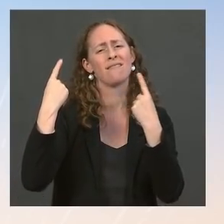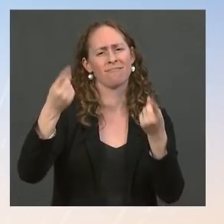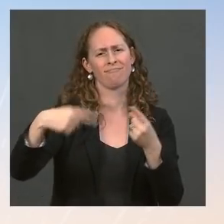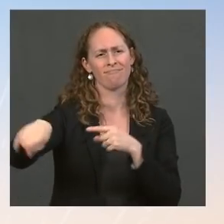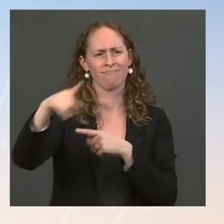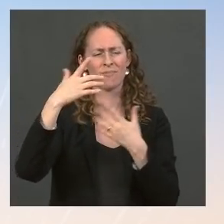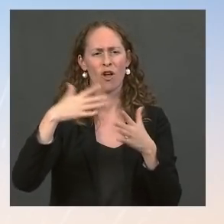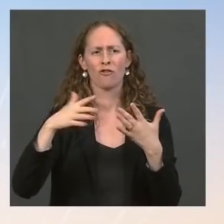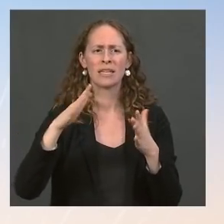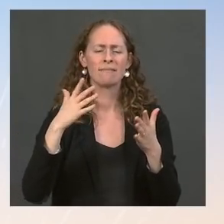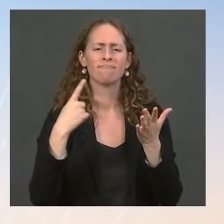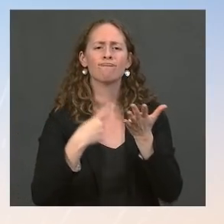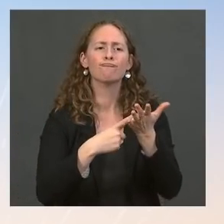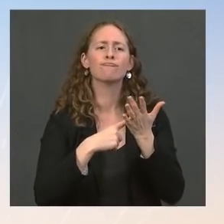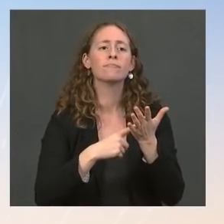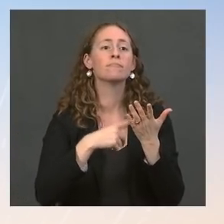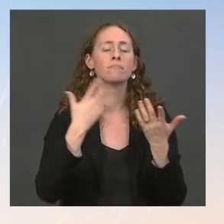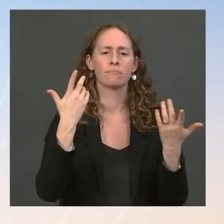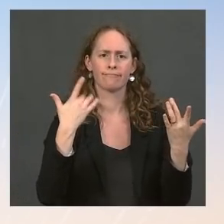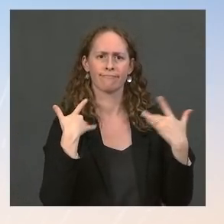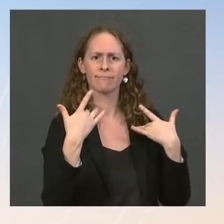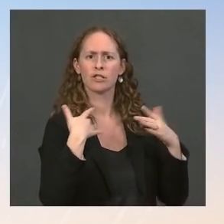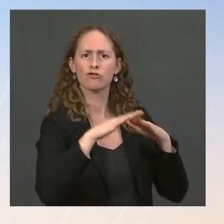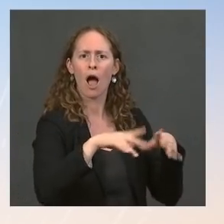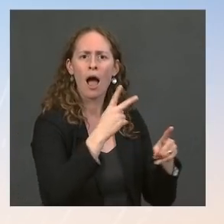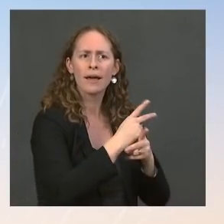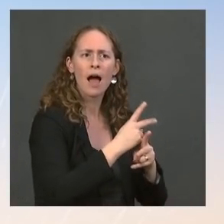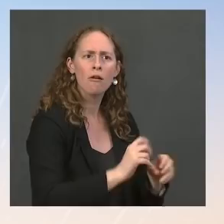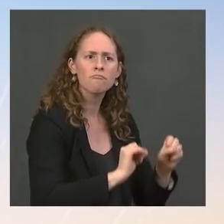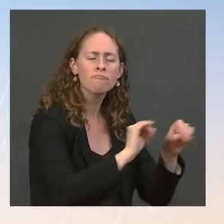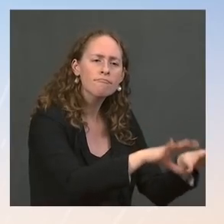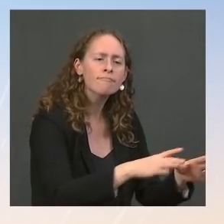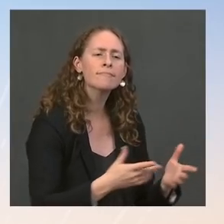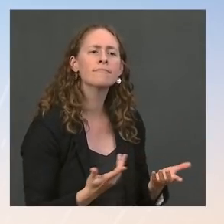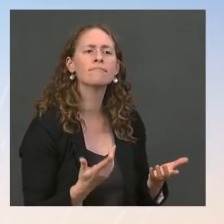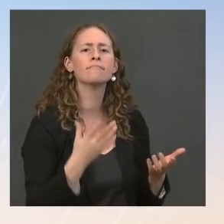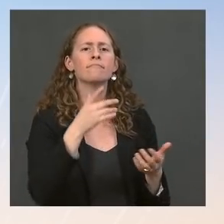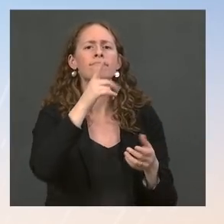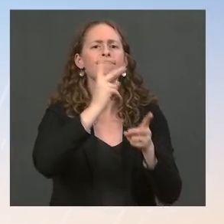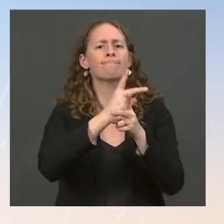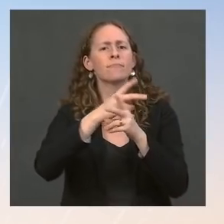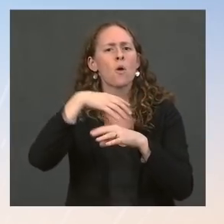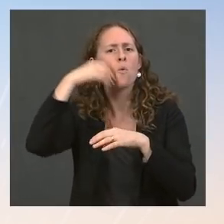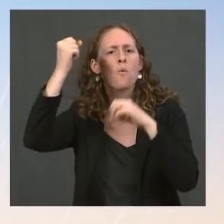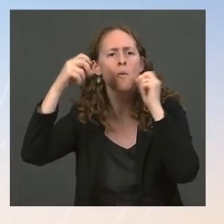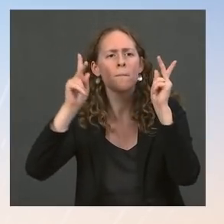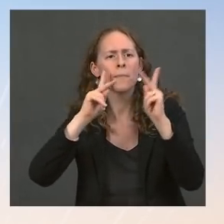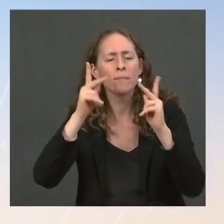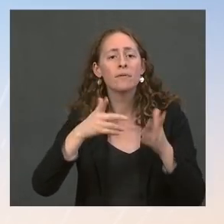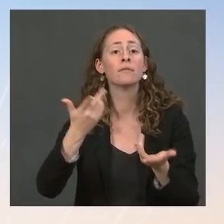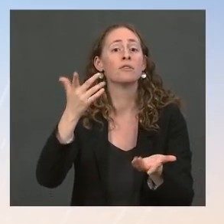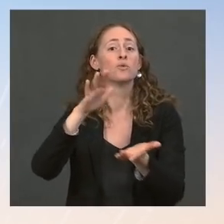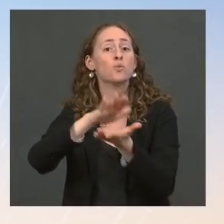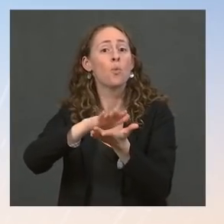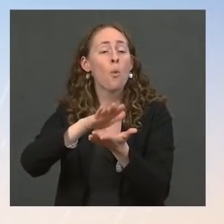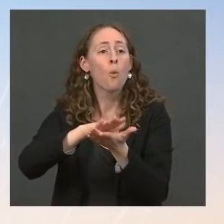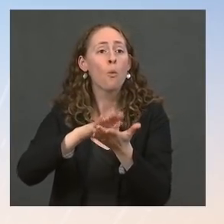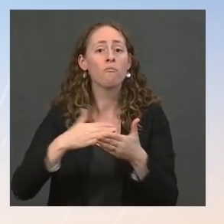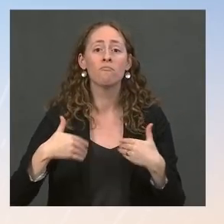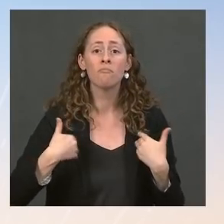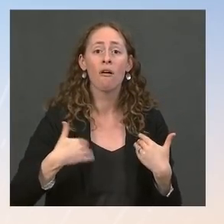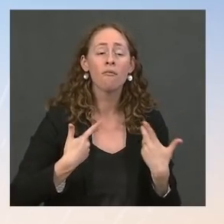addressing the cost of childcare, of elder care, of college, of preschool for families, of addressing the climate crisis,